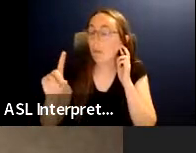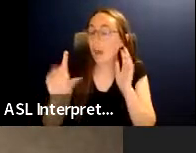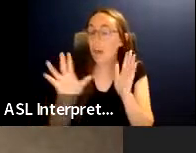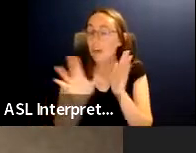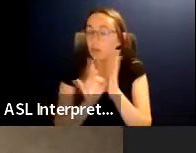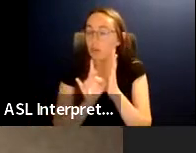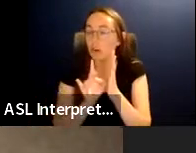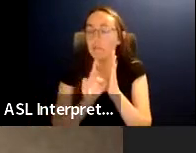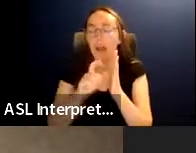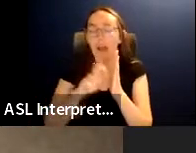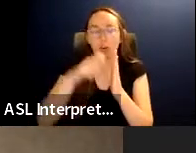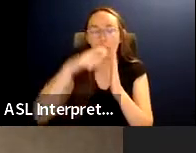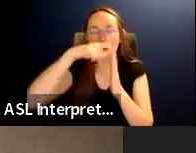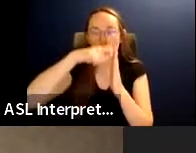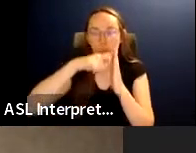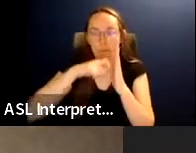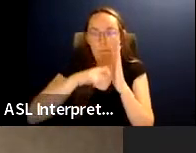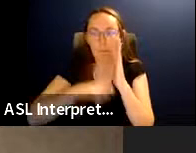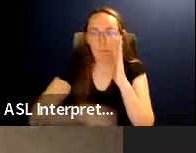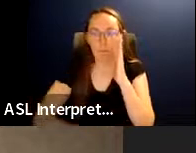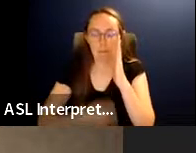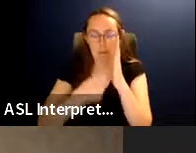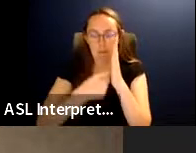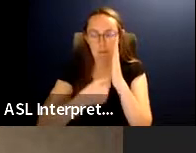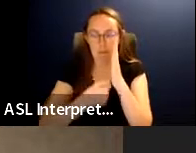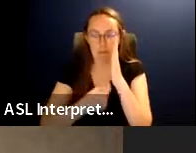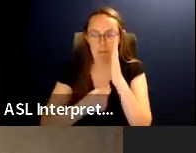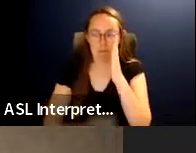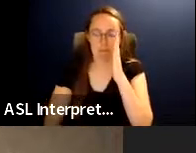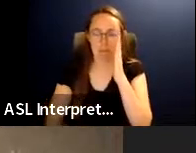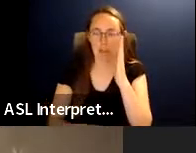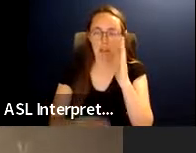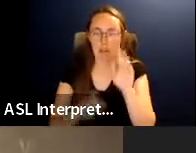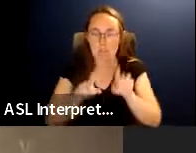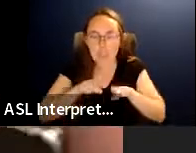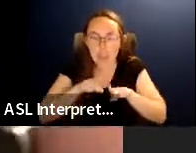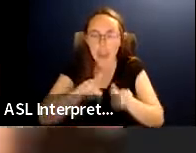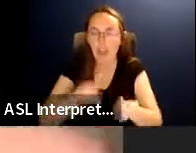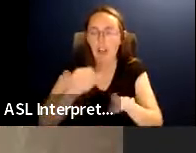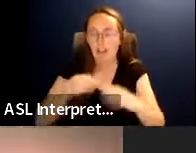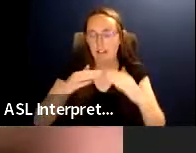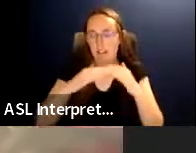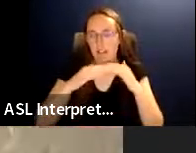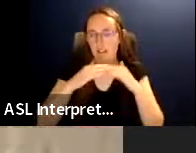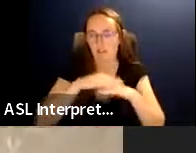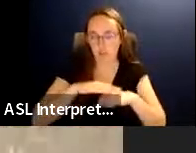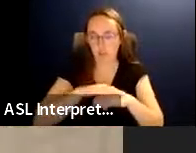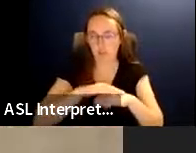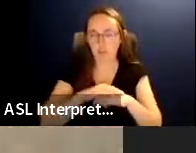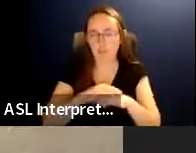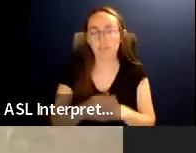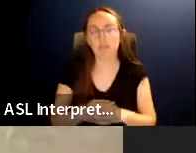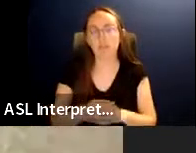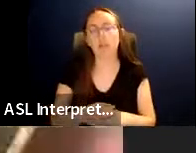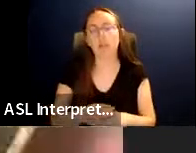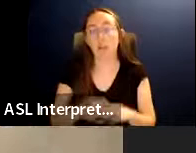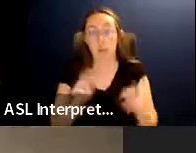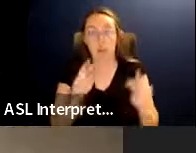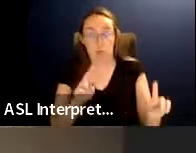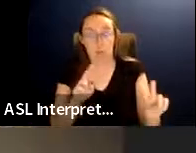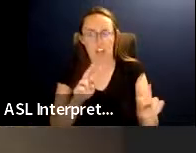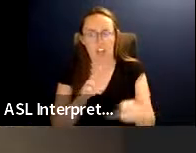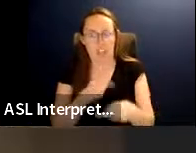this video very carefully so you know how to remove it. Worry, because it's not going